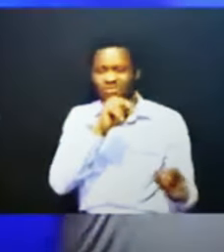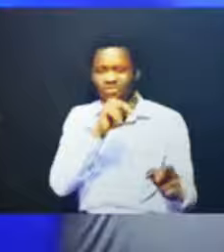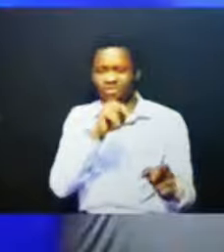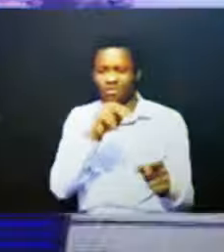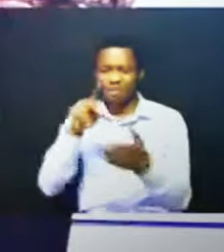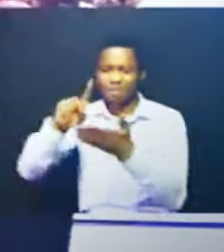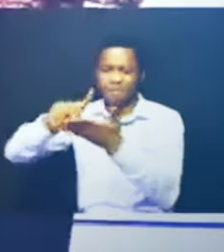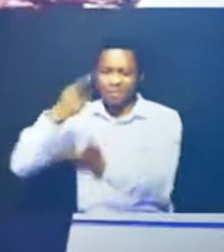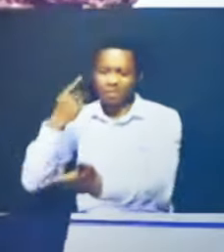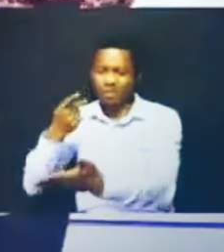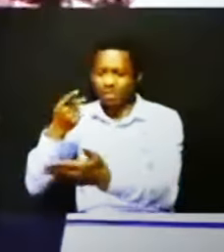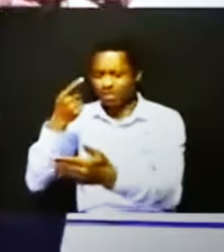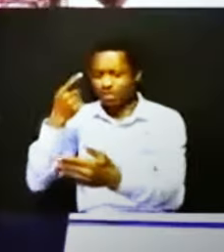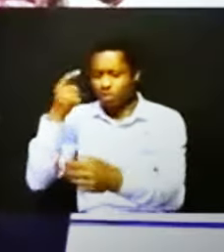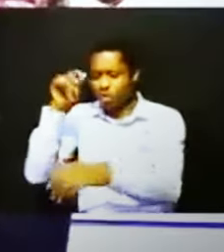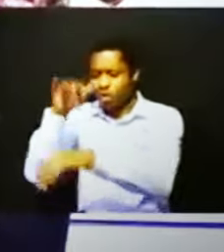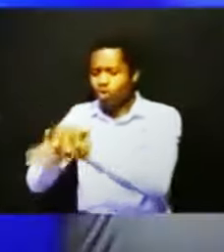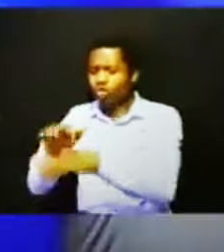his brother.